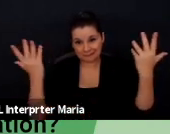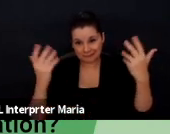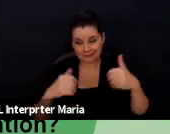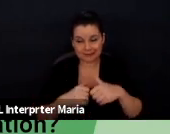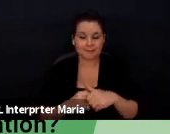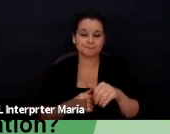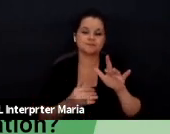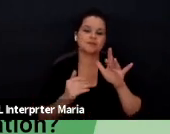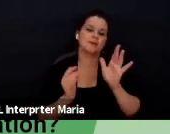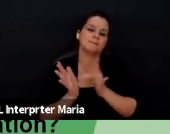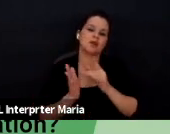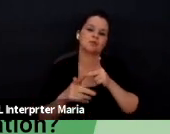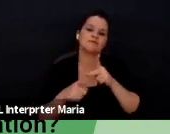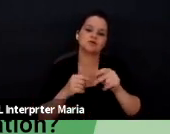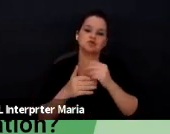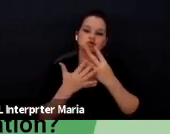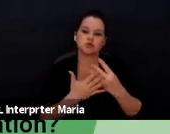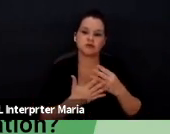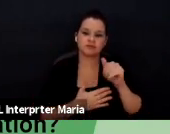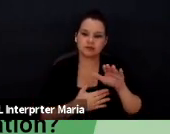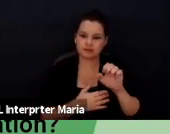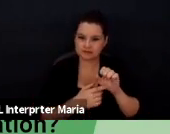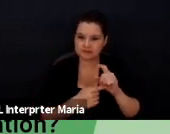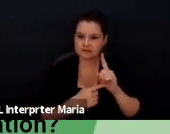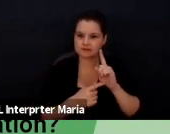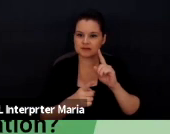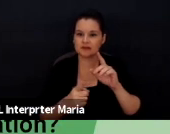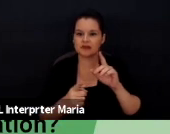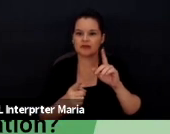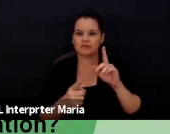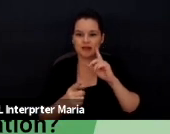medical professionals should screen for ACEs and integrate this into lifelong care.